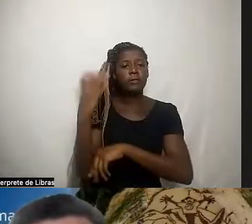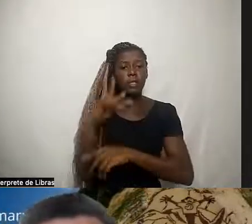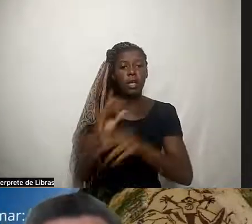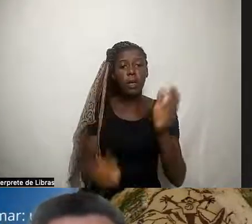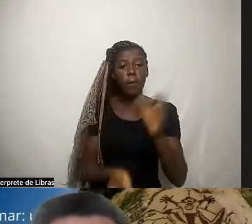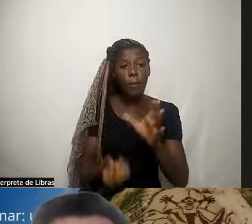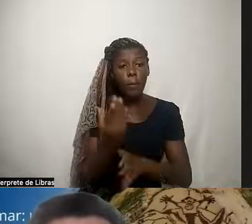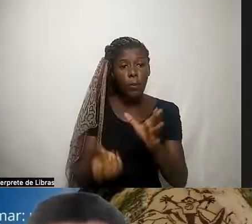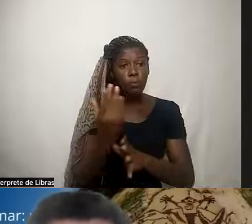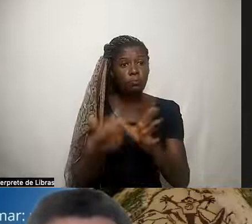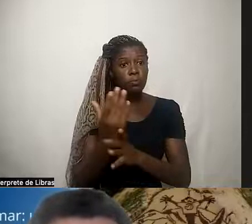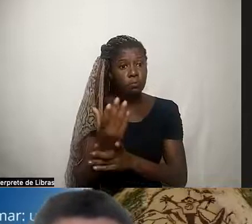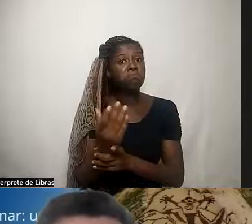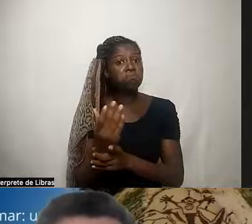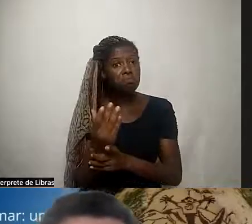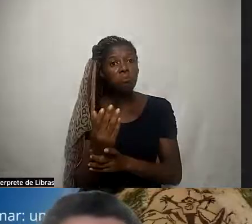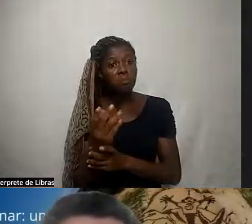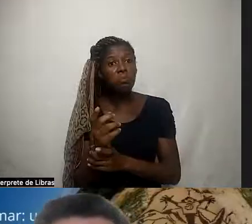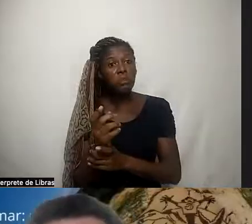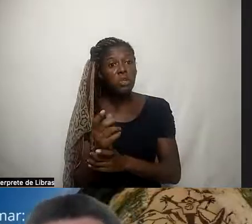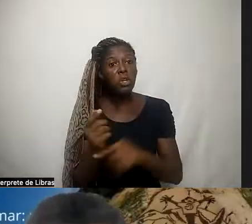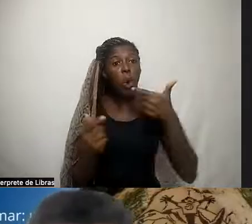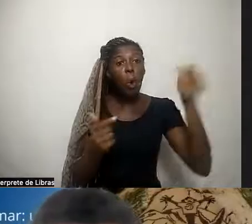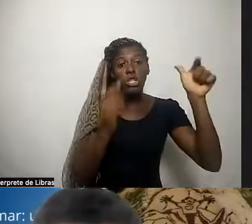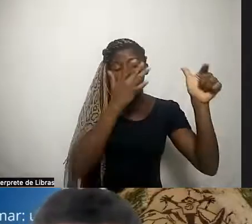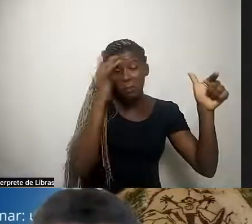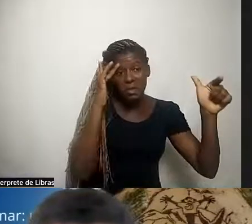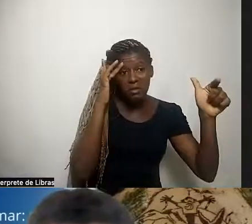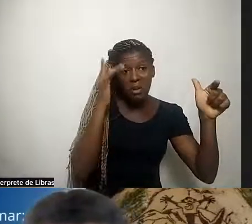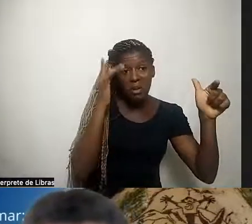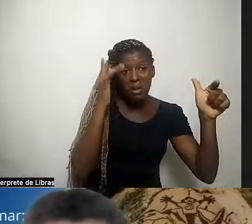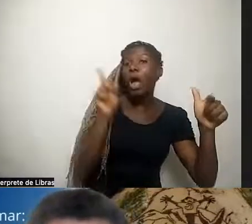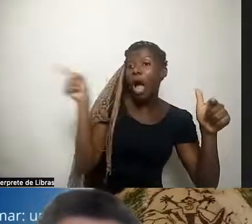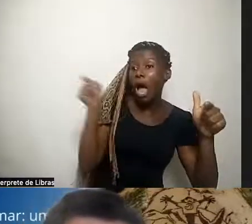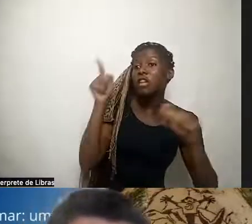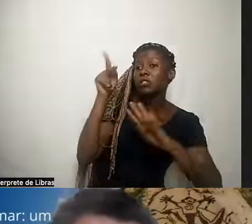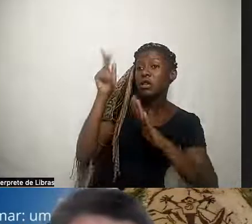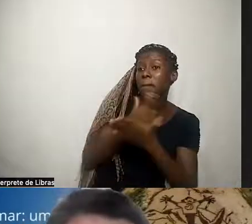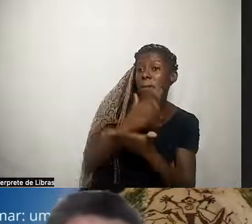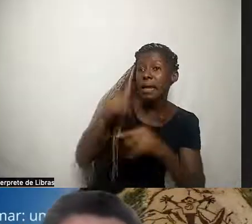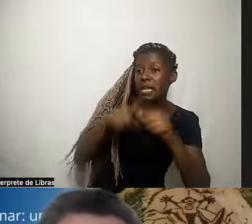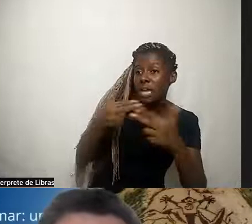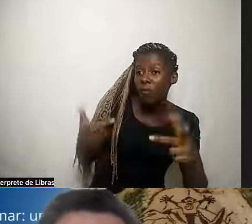we have in scientific papers published and cited by other papers.